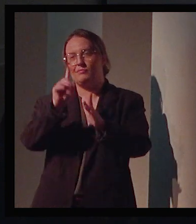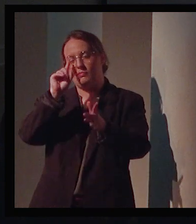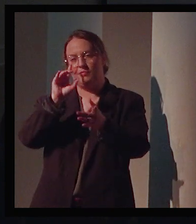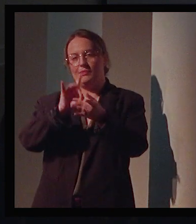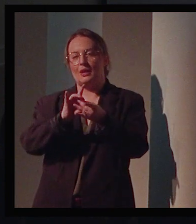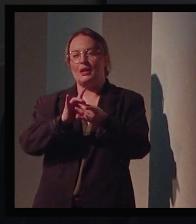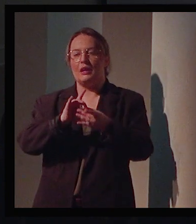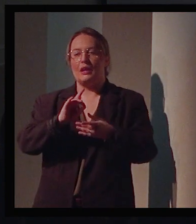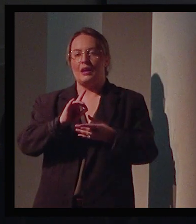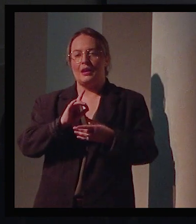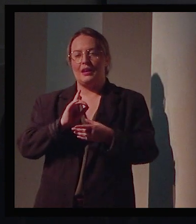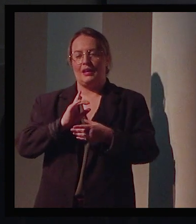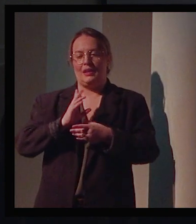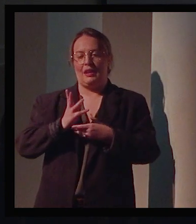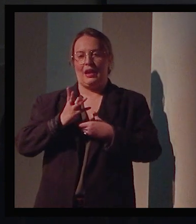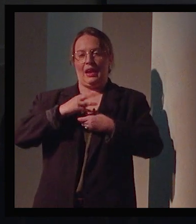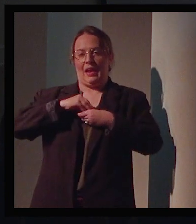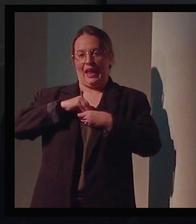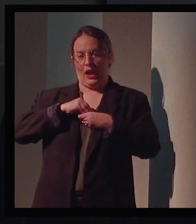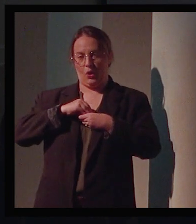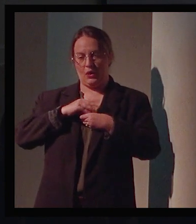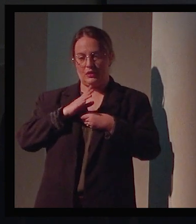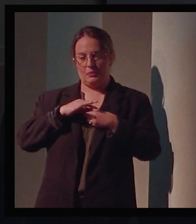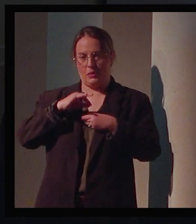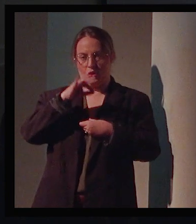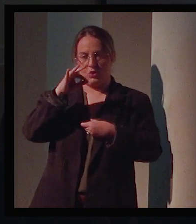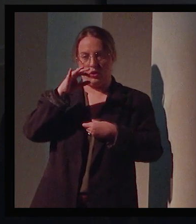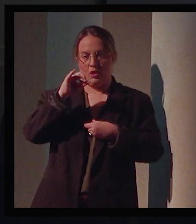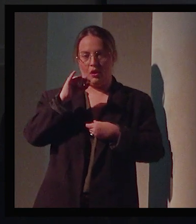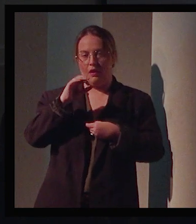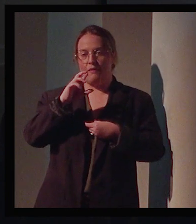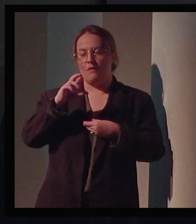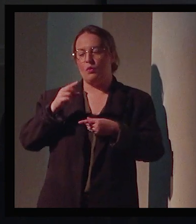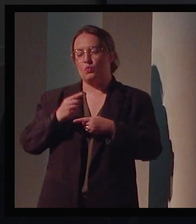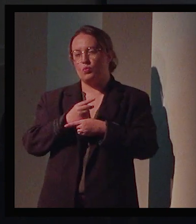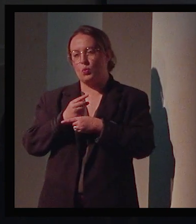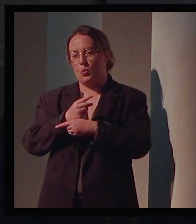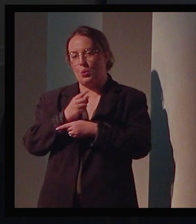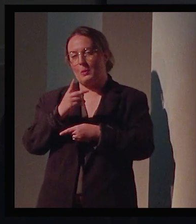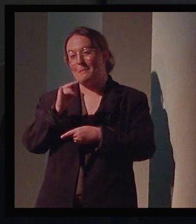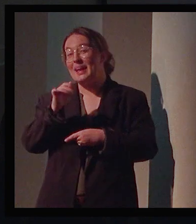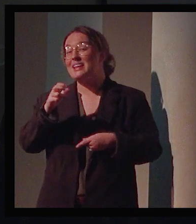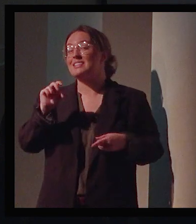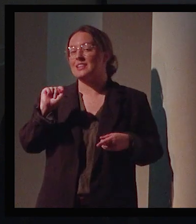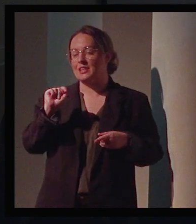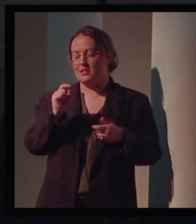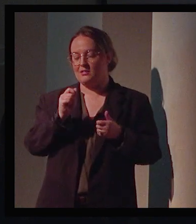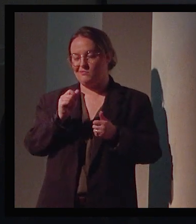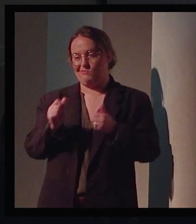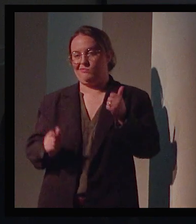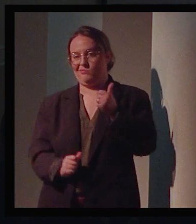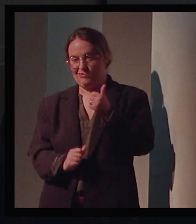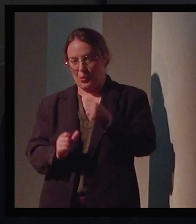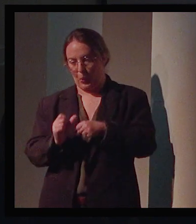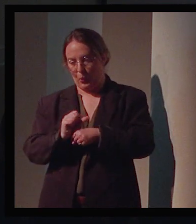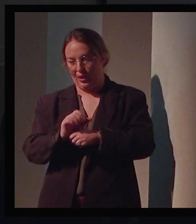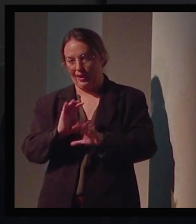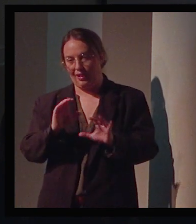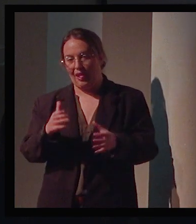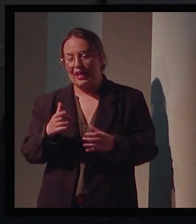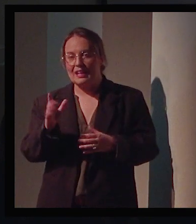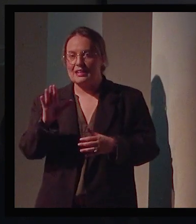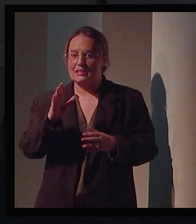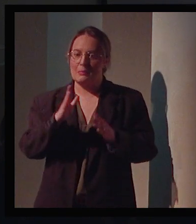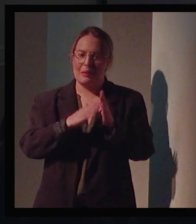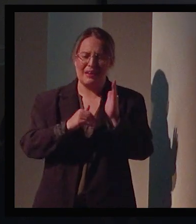inherent spirituality of the rural or peasant working classes. His paintings were extremely popular